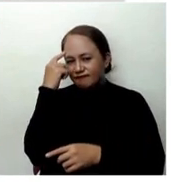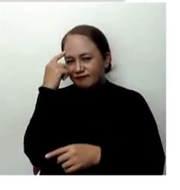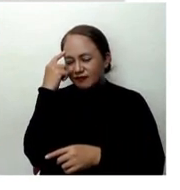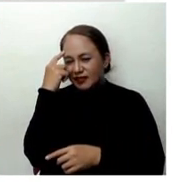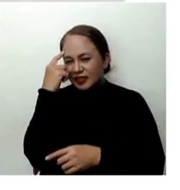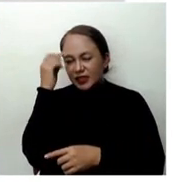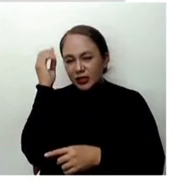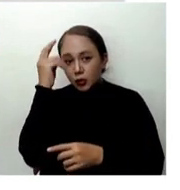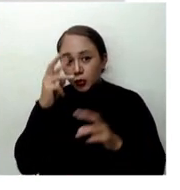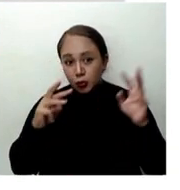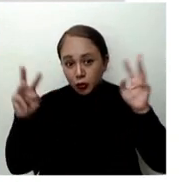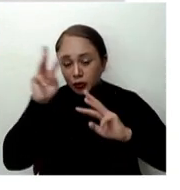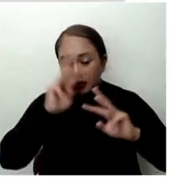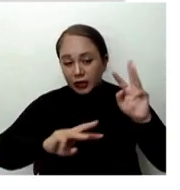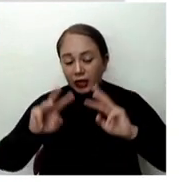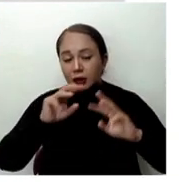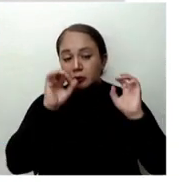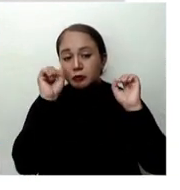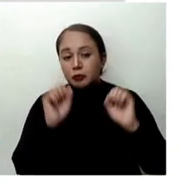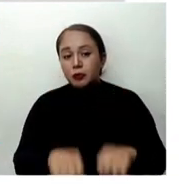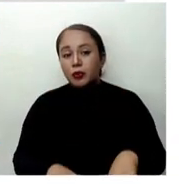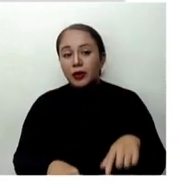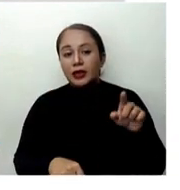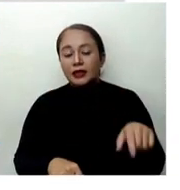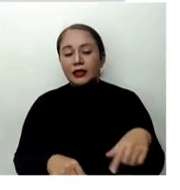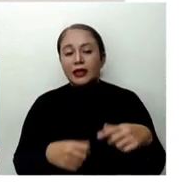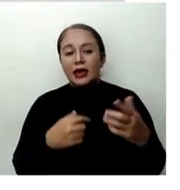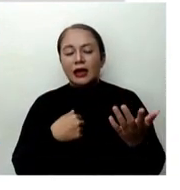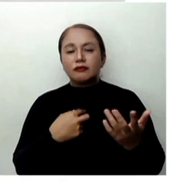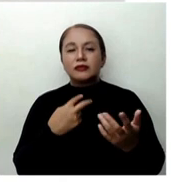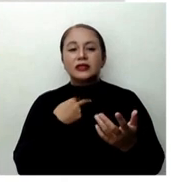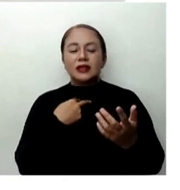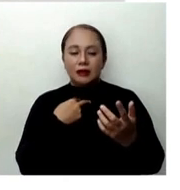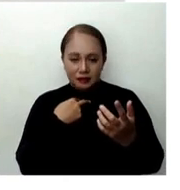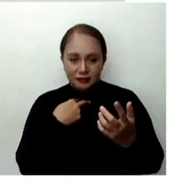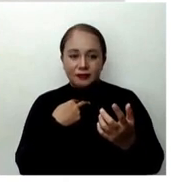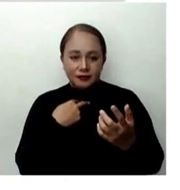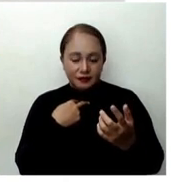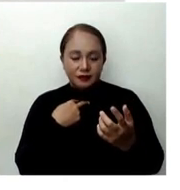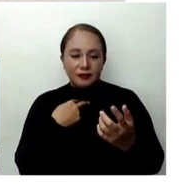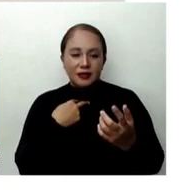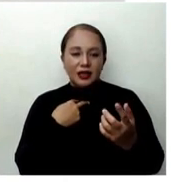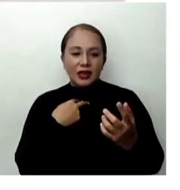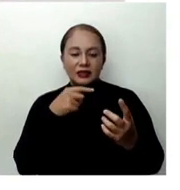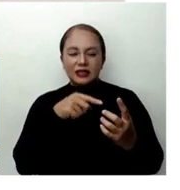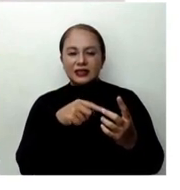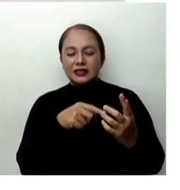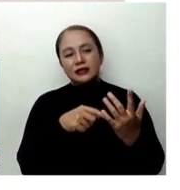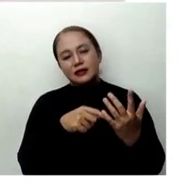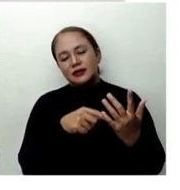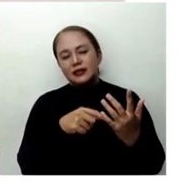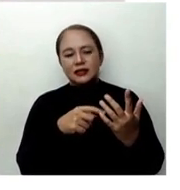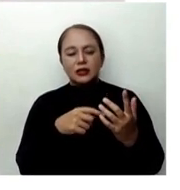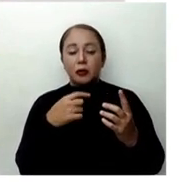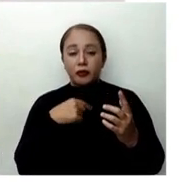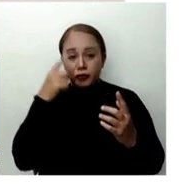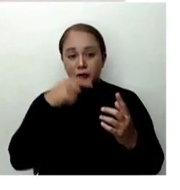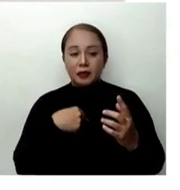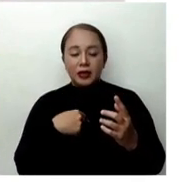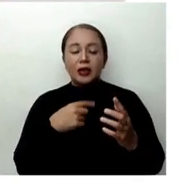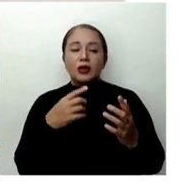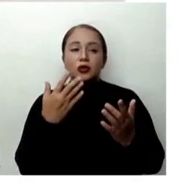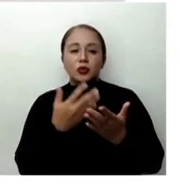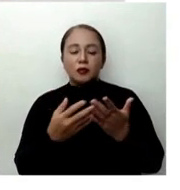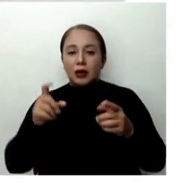na pwede tayong makarilisa sa isang pagpindot lamang. Kaya ako po, yung mga utilities tulad